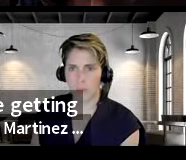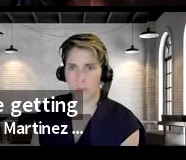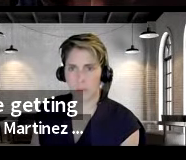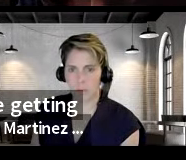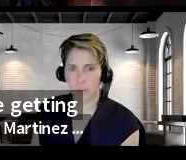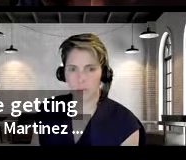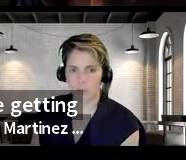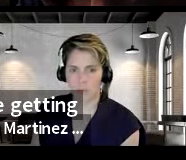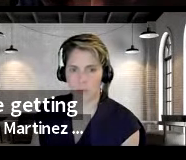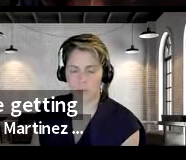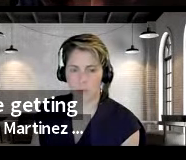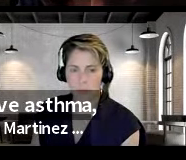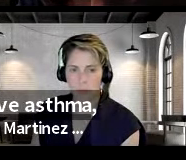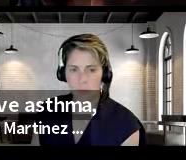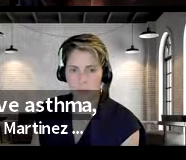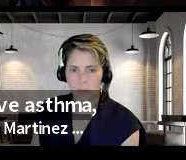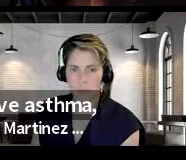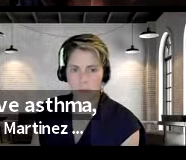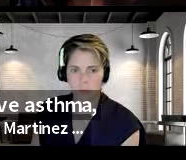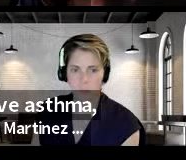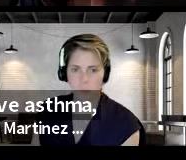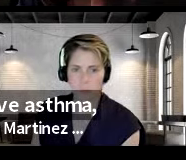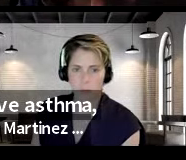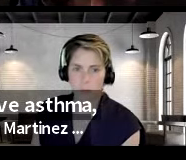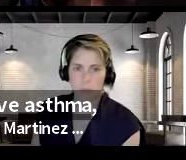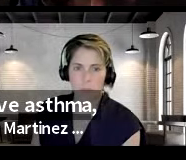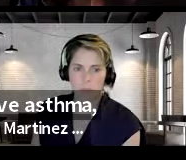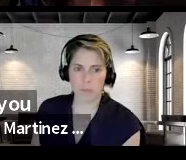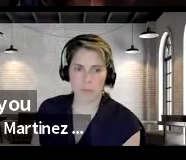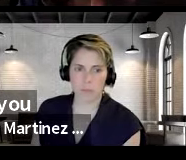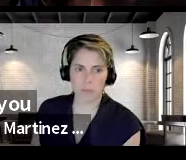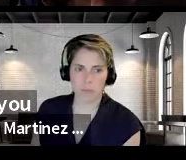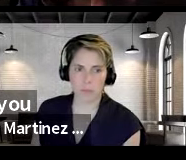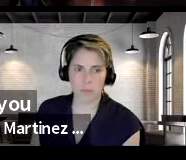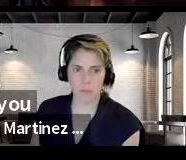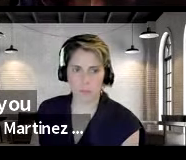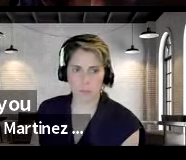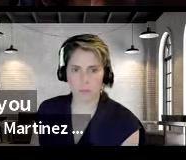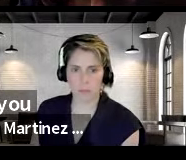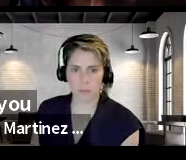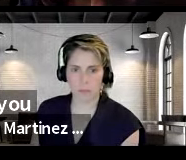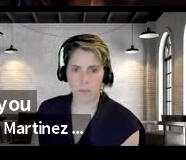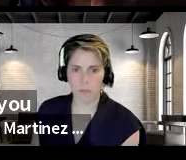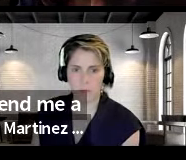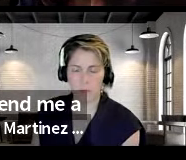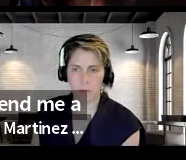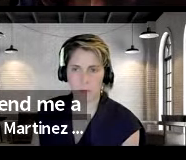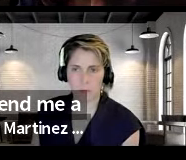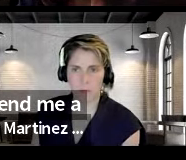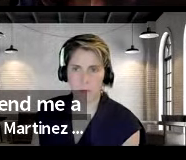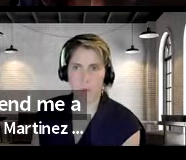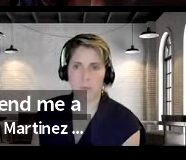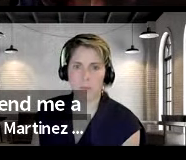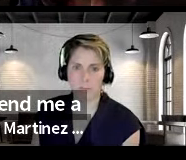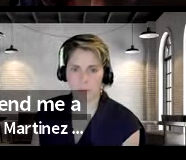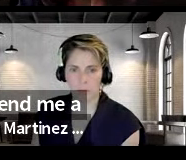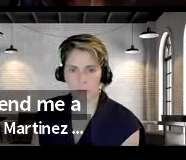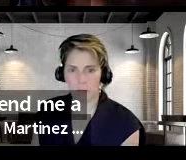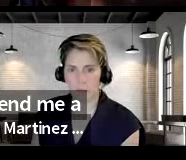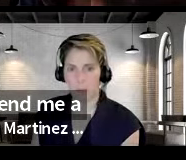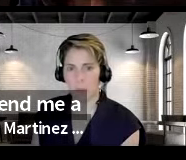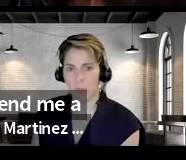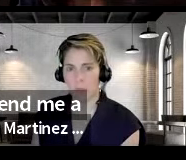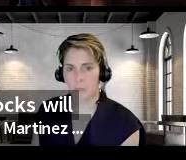have asthma, I'm obese, when do I get my shot? Or can you send me a letter so that somebody who's giving out shots will know that I deserve